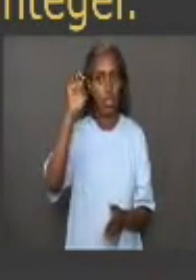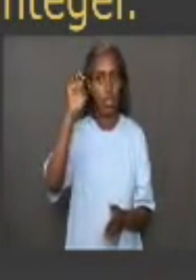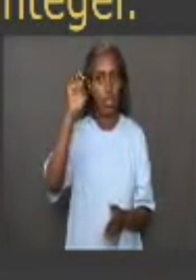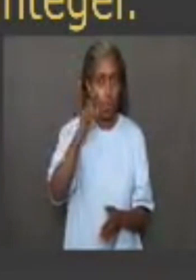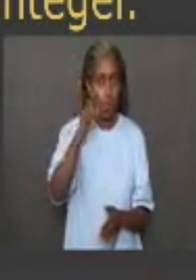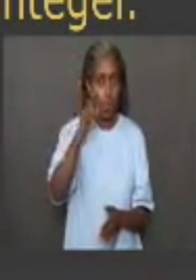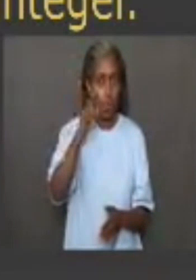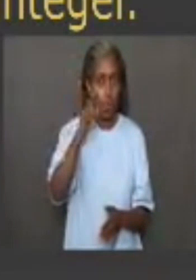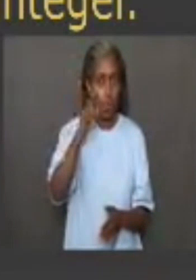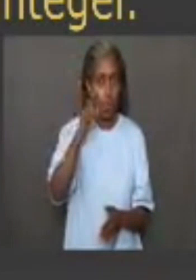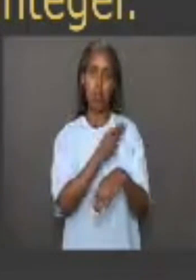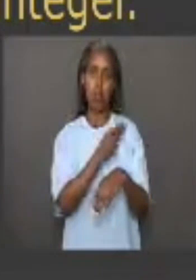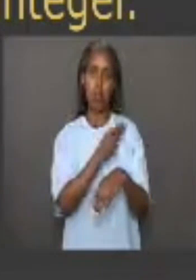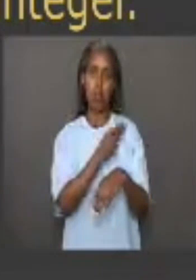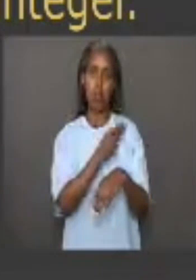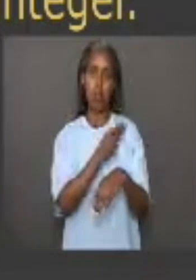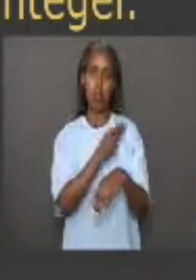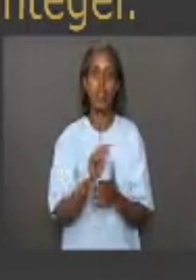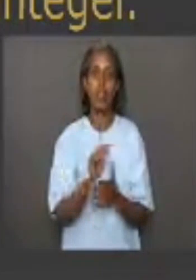of 10.